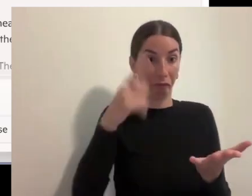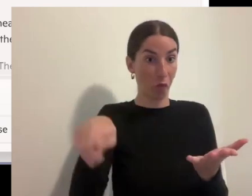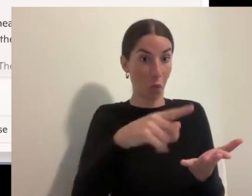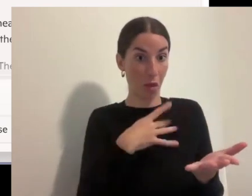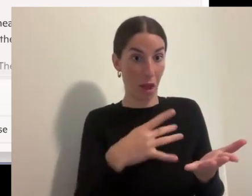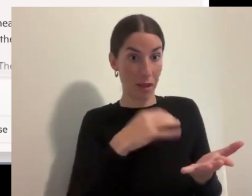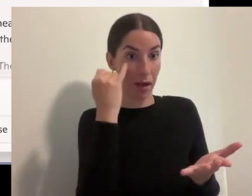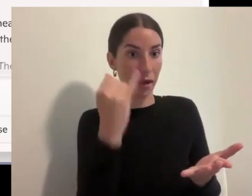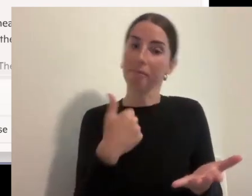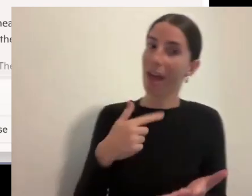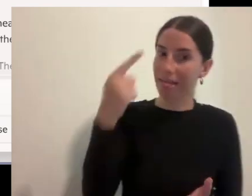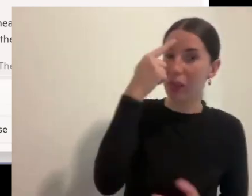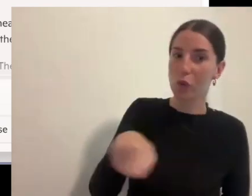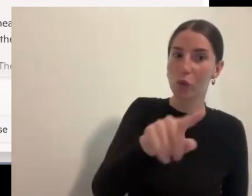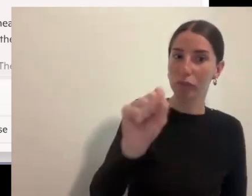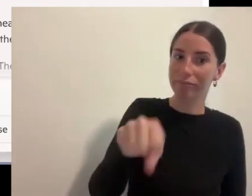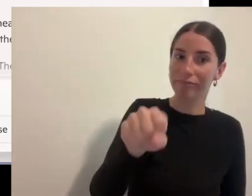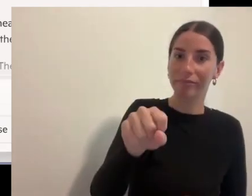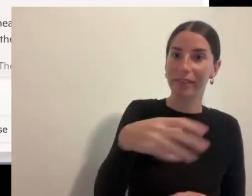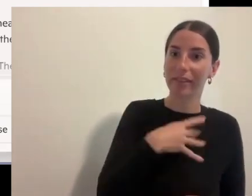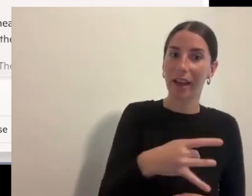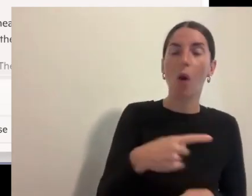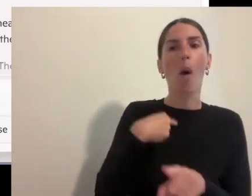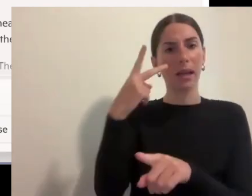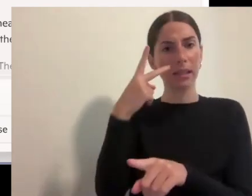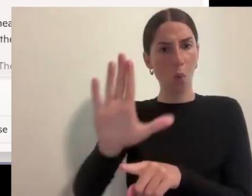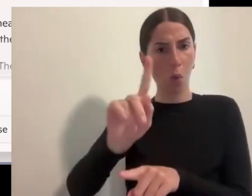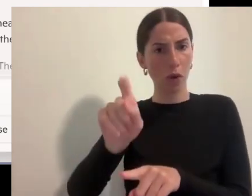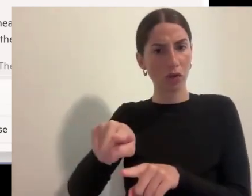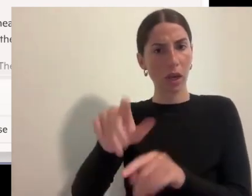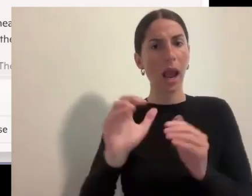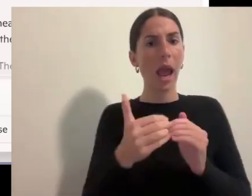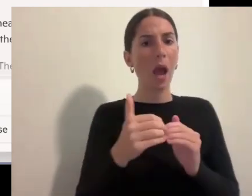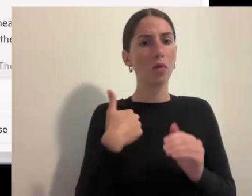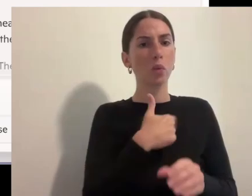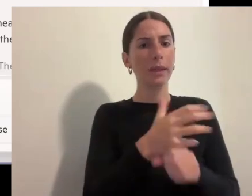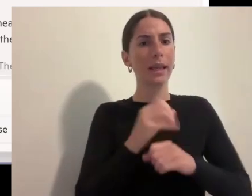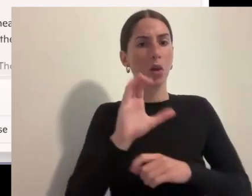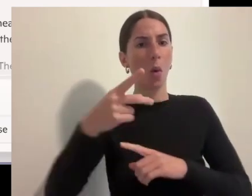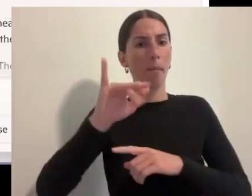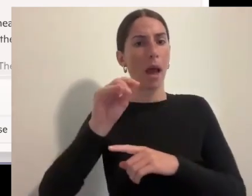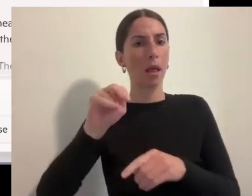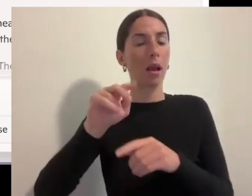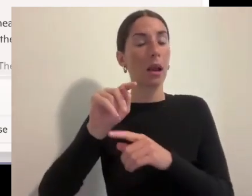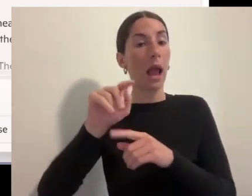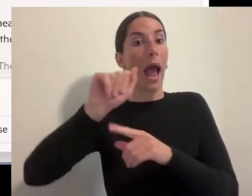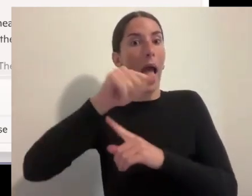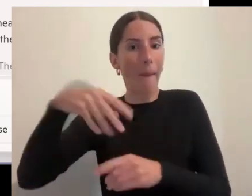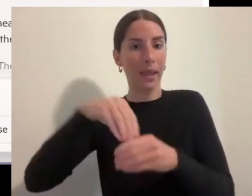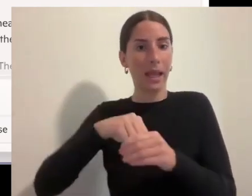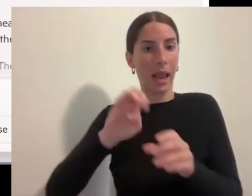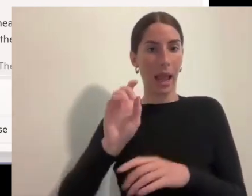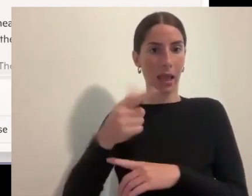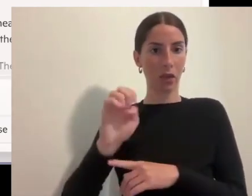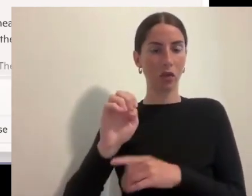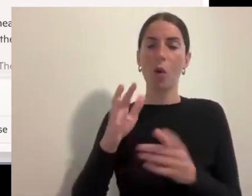think you are because of oh, I see a question. How do we get the Copilot app in Edge? It's not an app, it's a